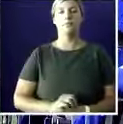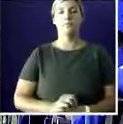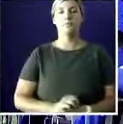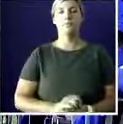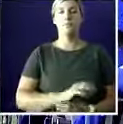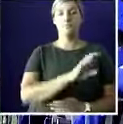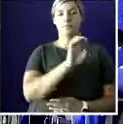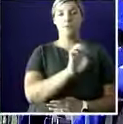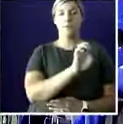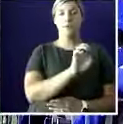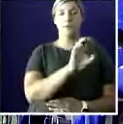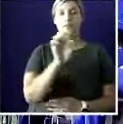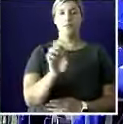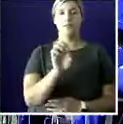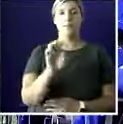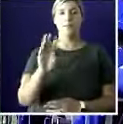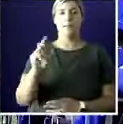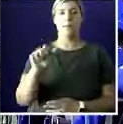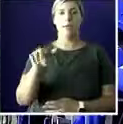Emma Elizabeth Mayer.